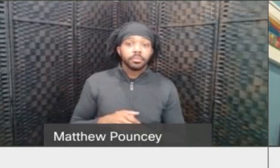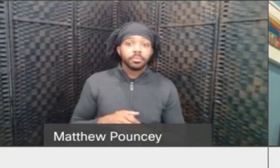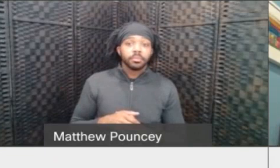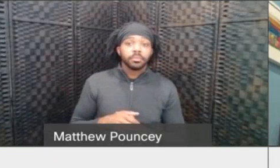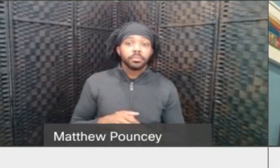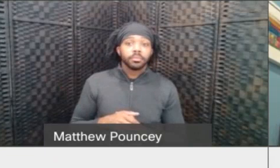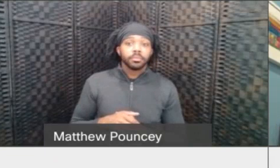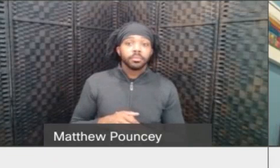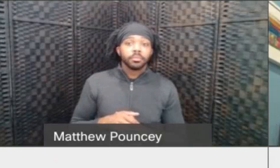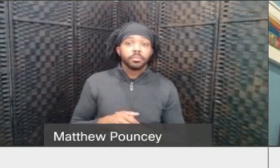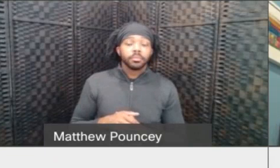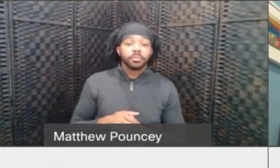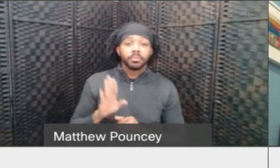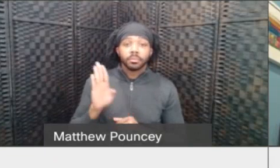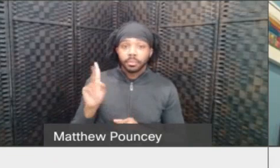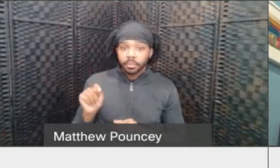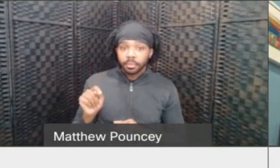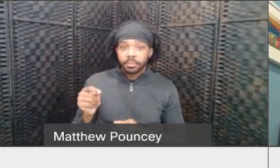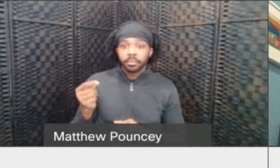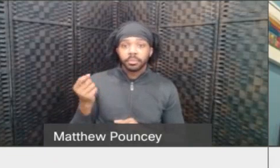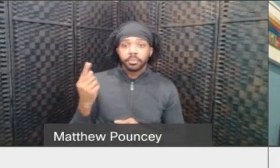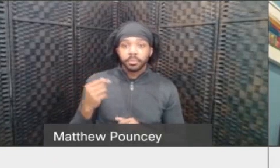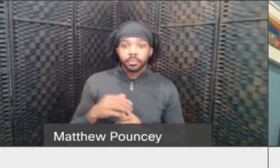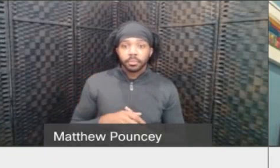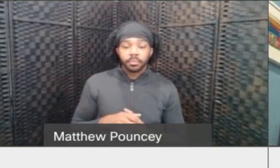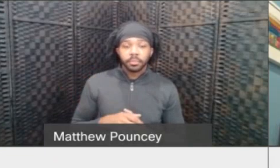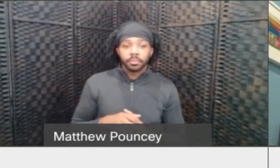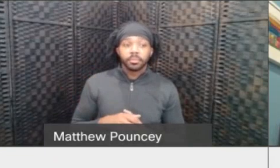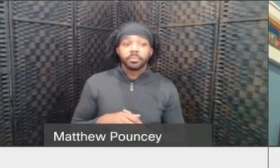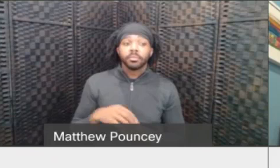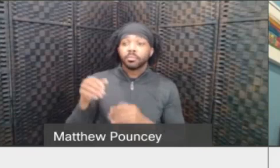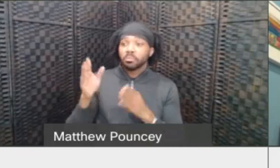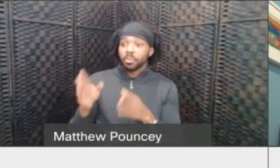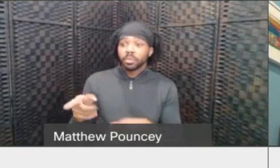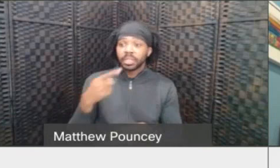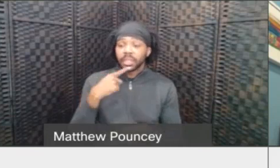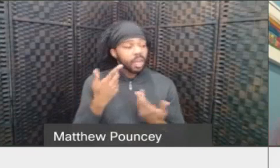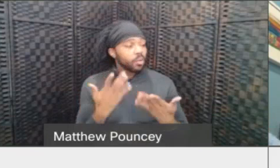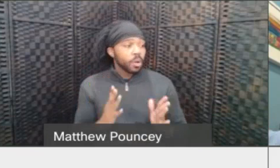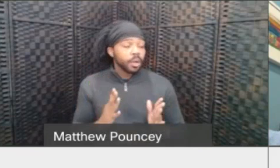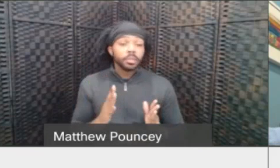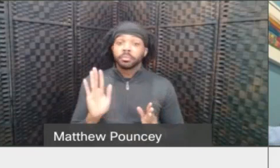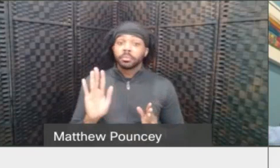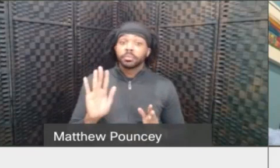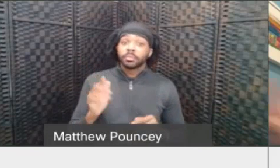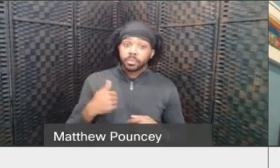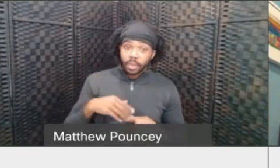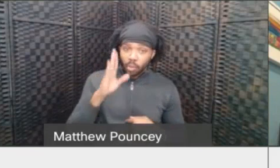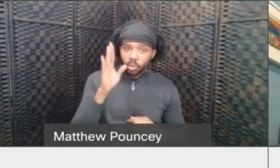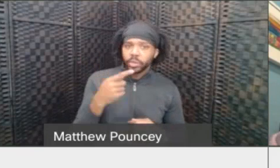But no, if a person is saying that they don't want it, now I will say we track the